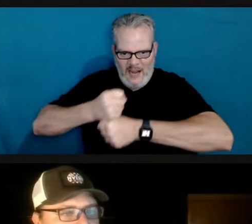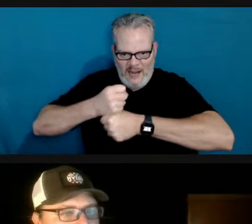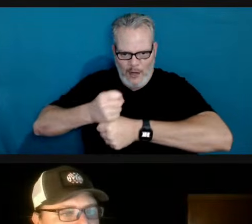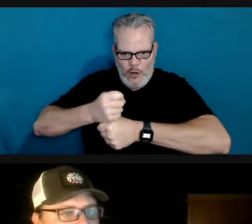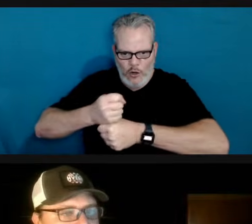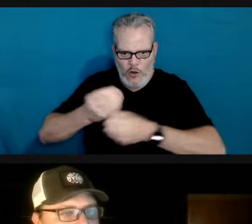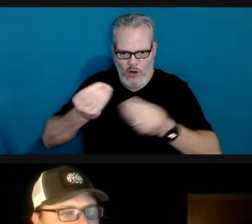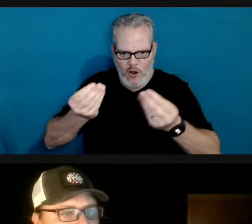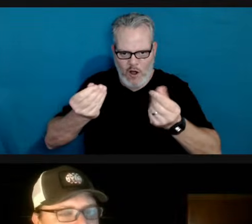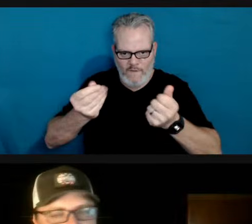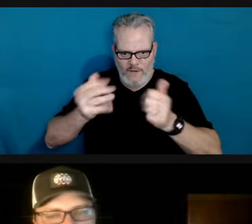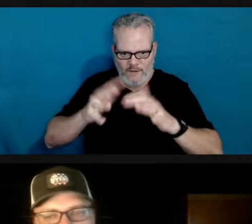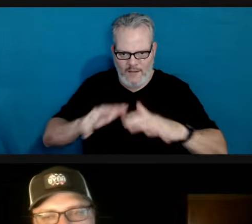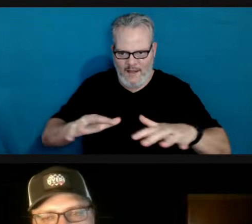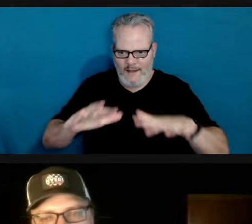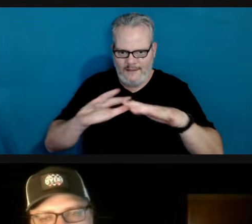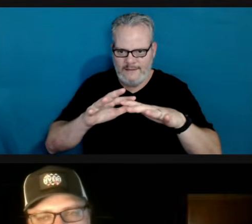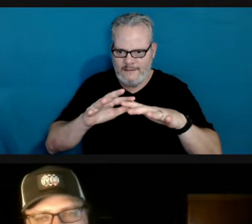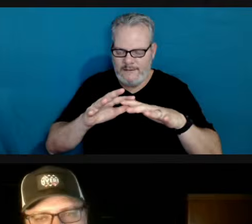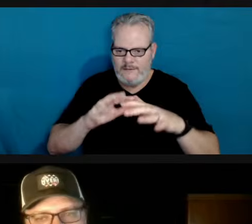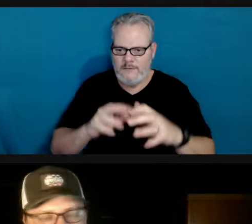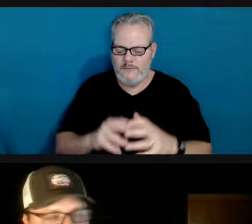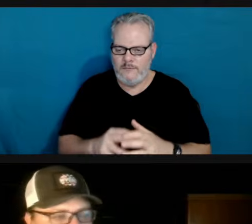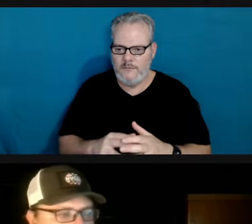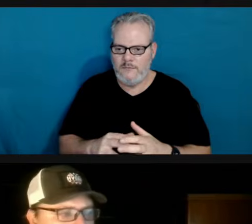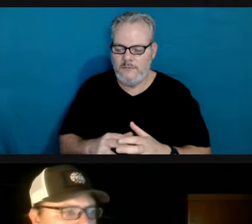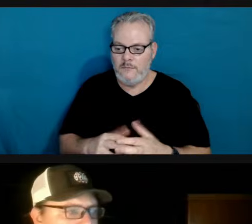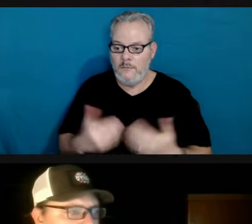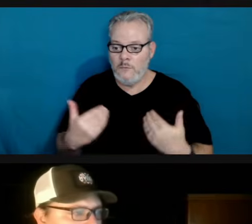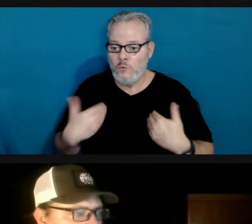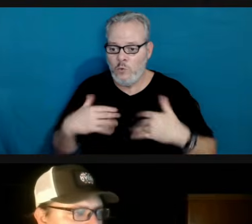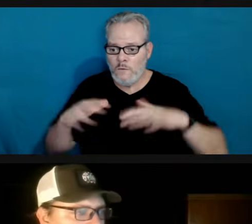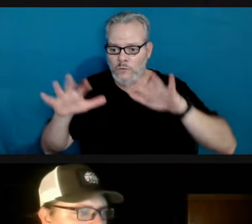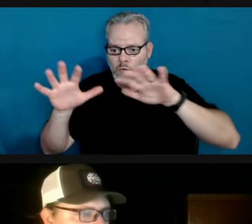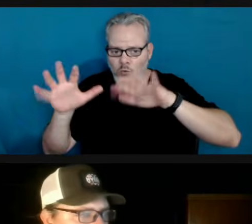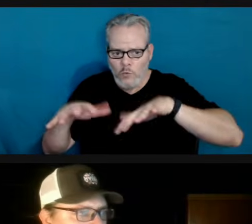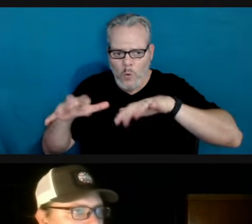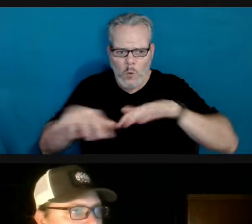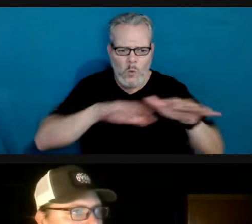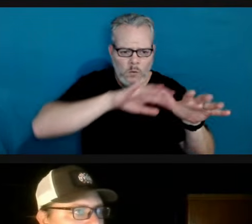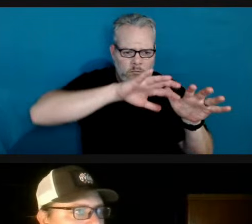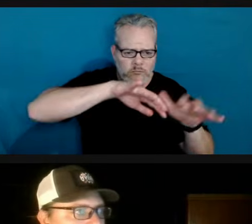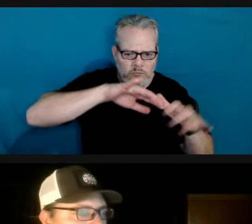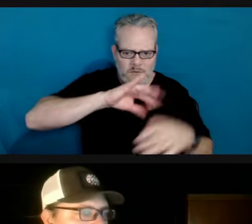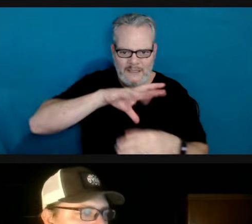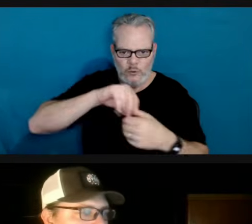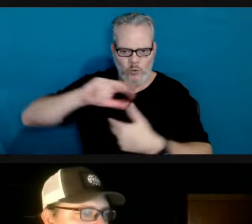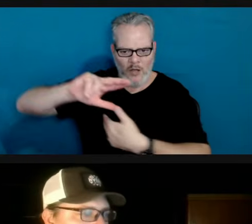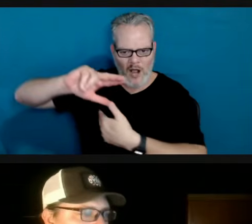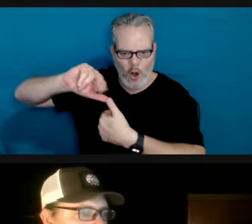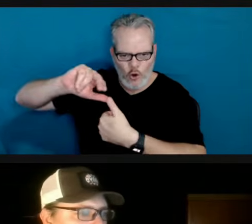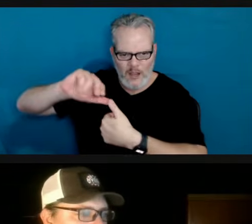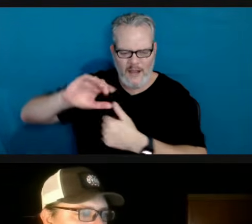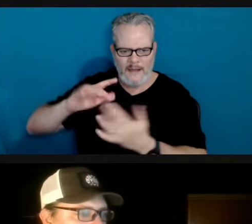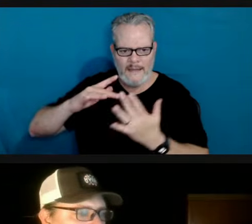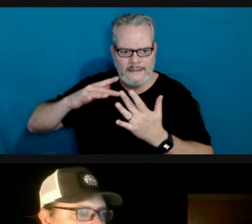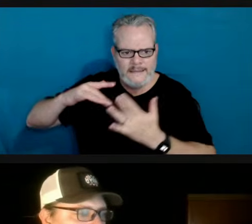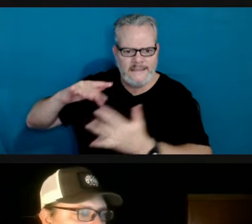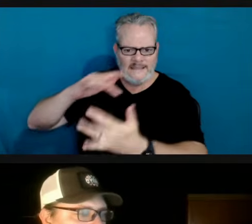When you have storms from all these directions, including hurricanes, cyclones, and Kona